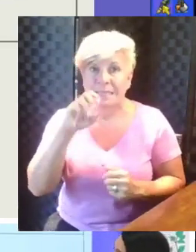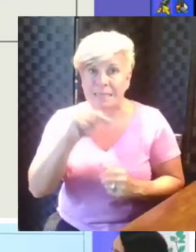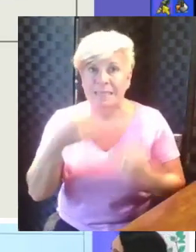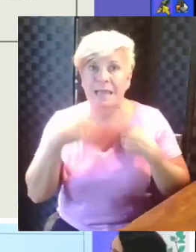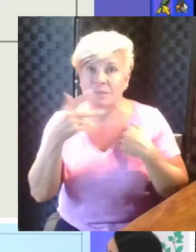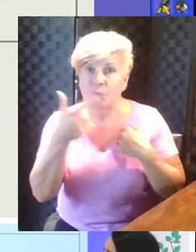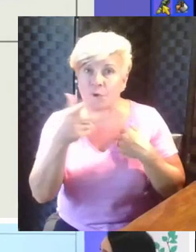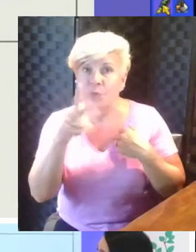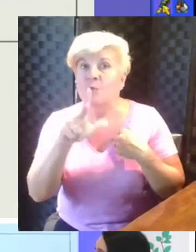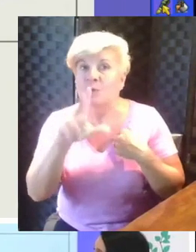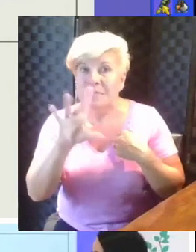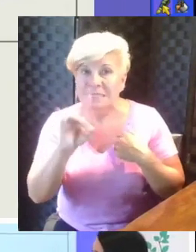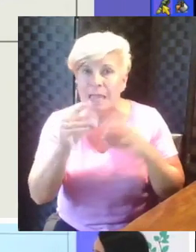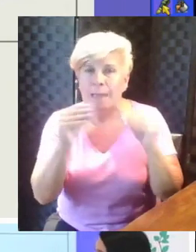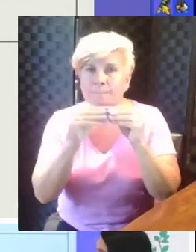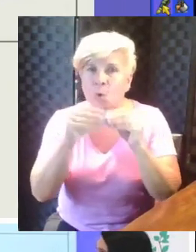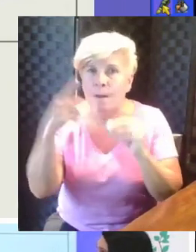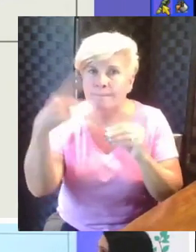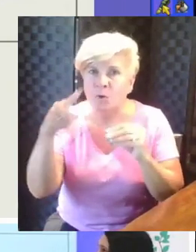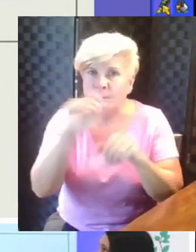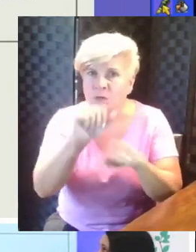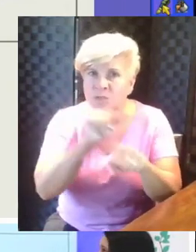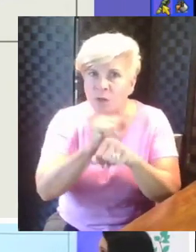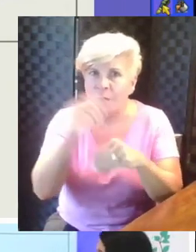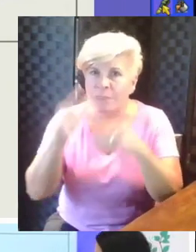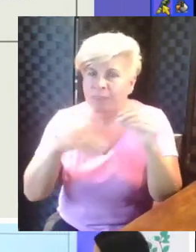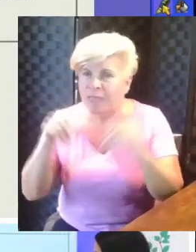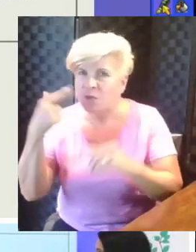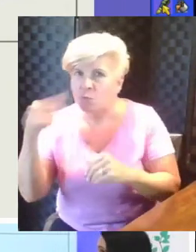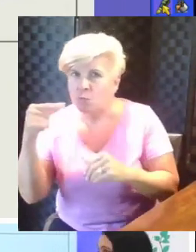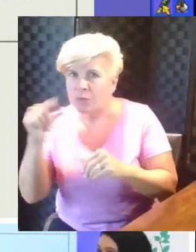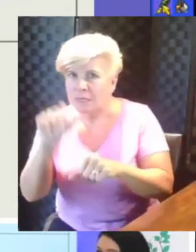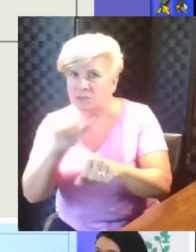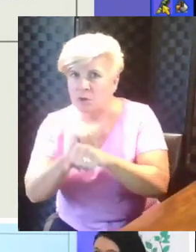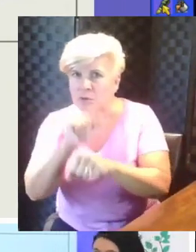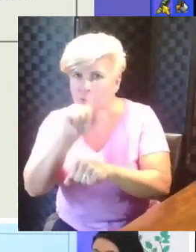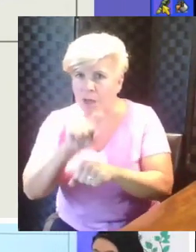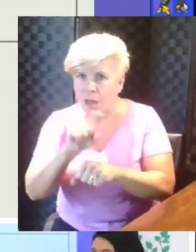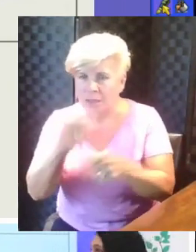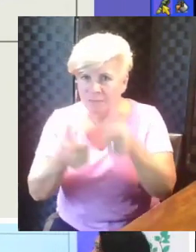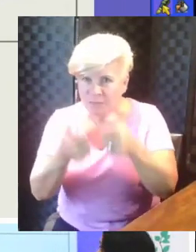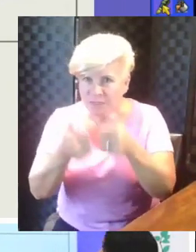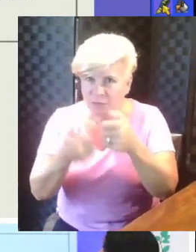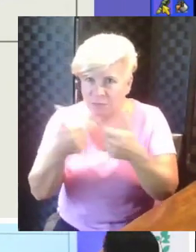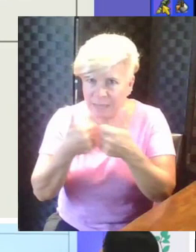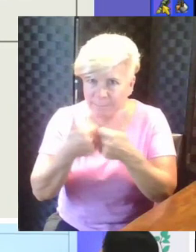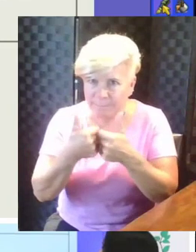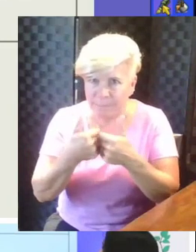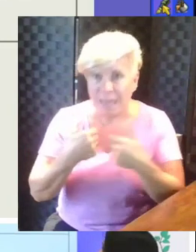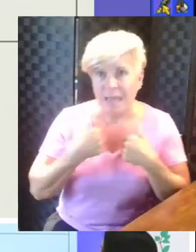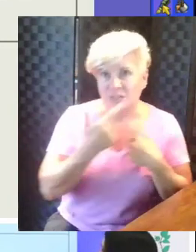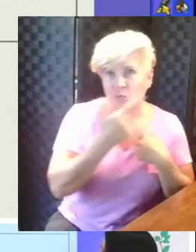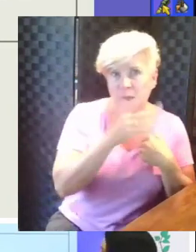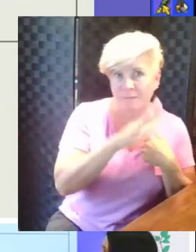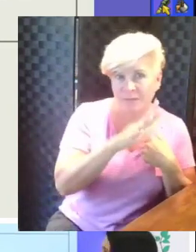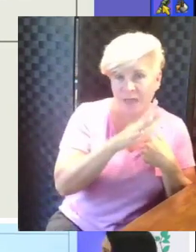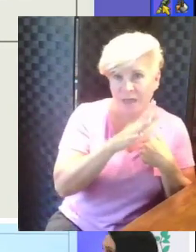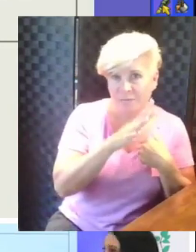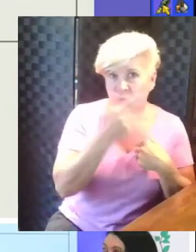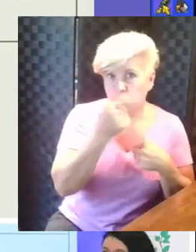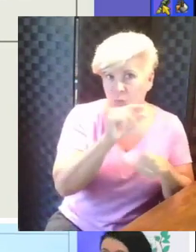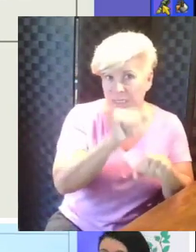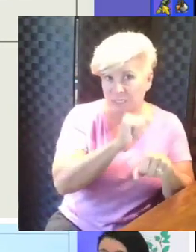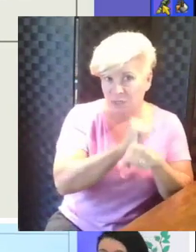has 38 more purple stones than green stones on his video game. He has 25